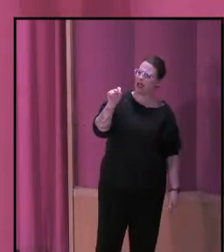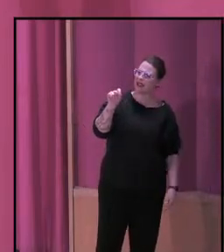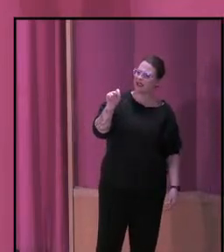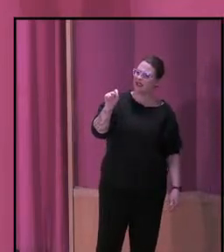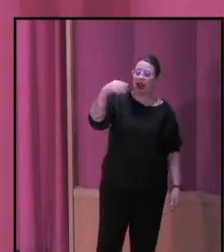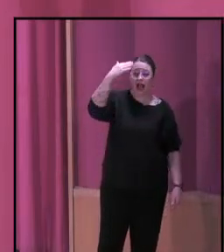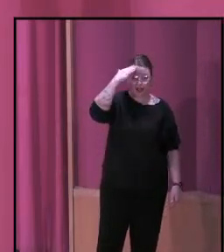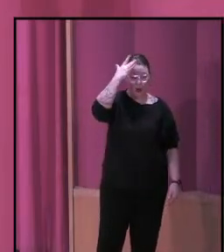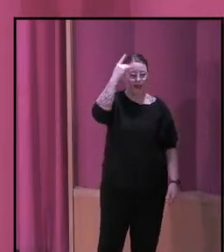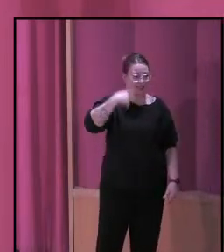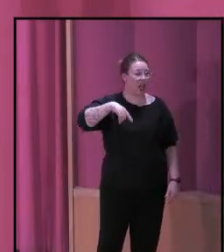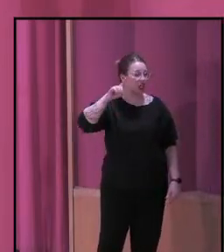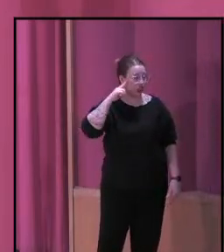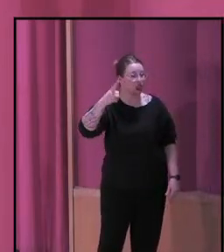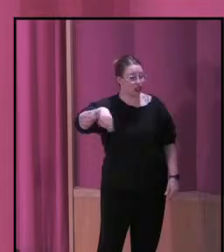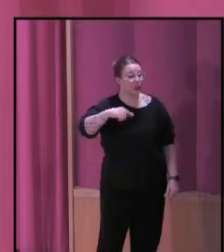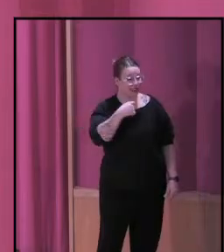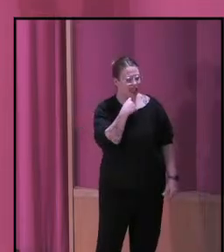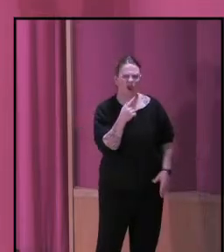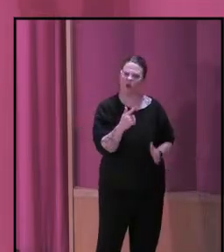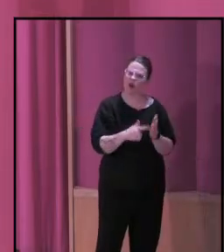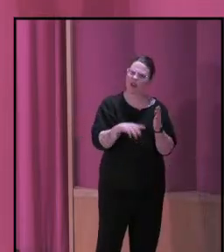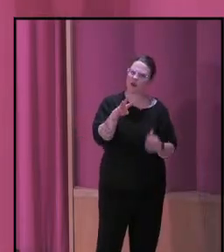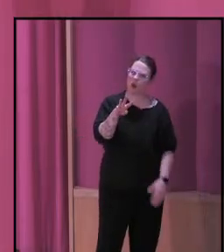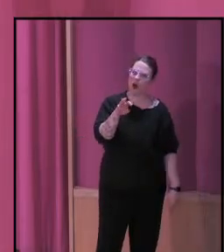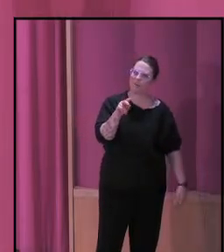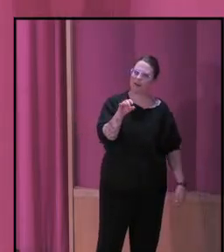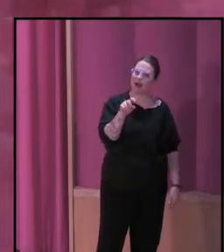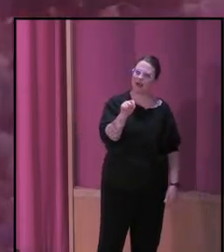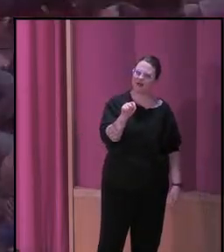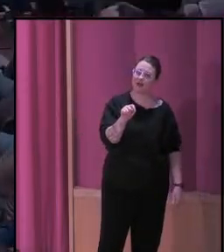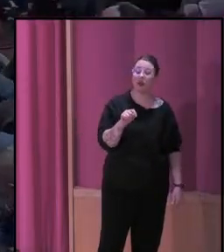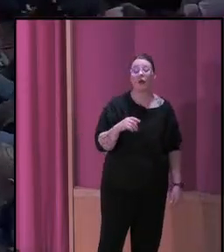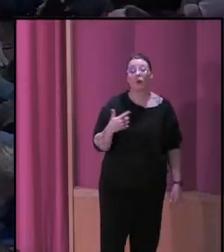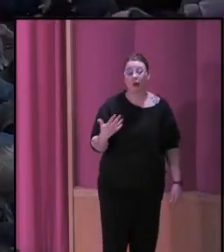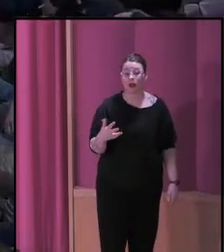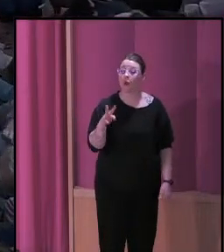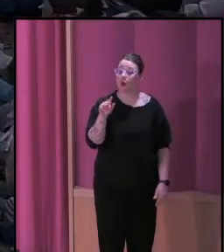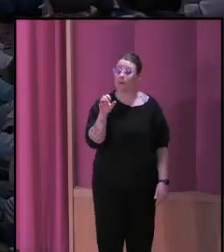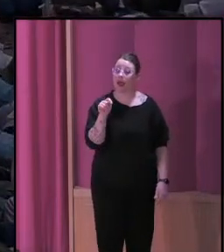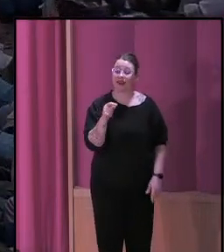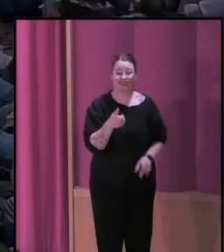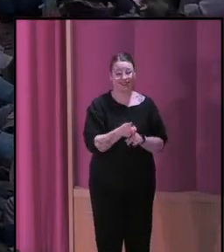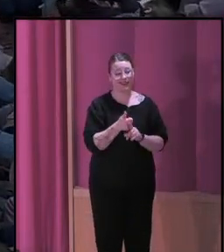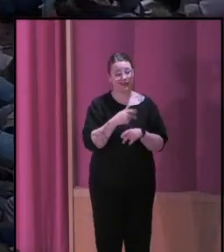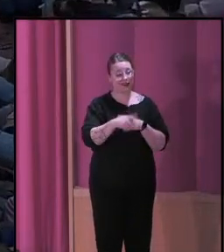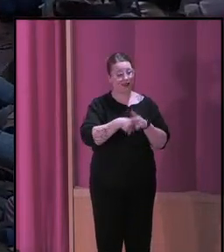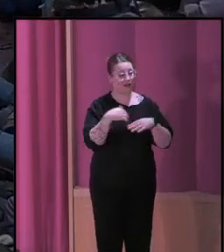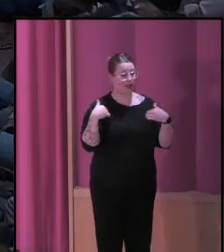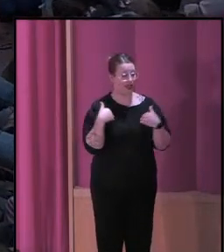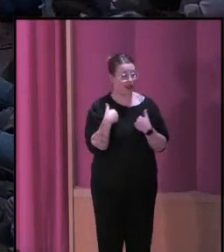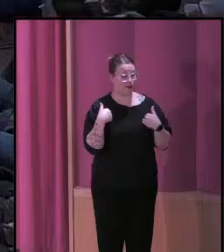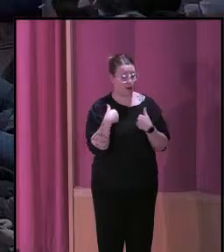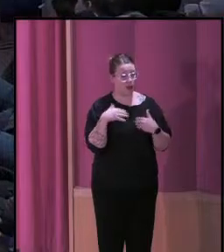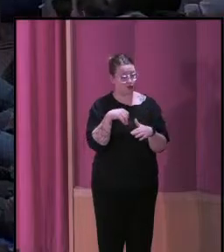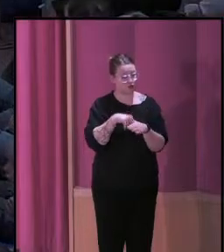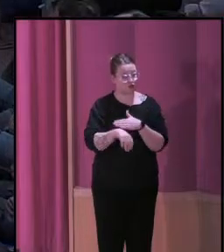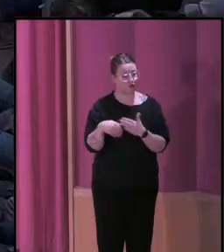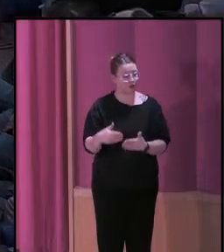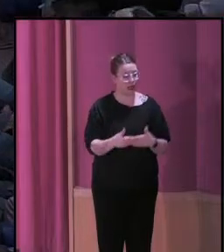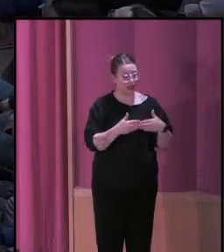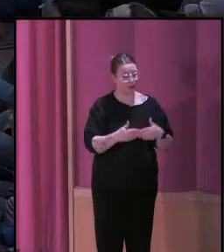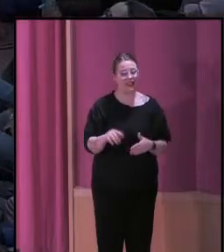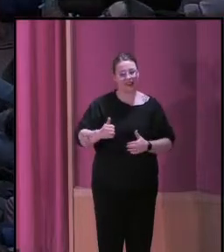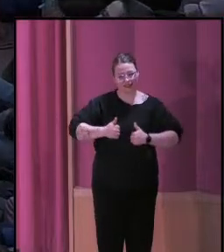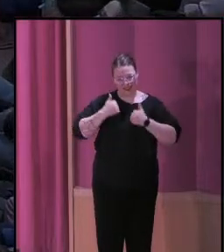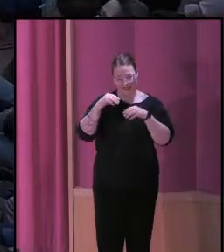heard you say, what's a wombat? Well, a wombat is a marsupial, so by definition that means that they live in Australia. They